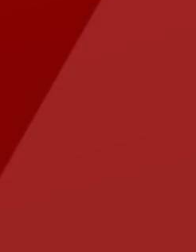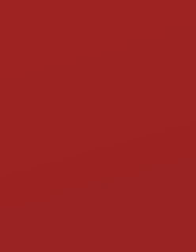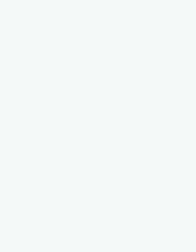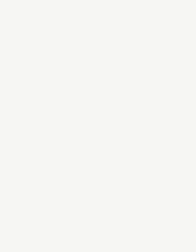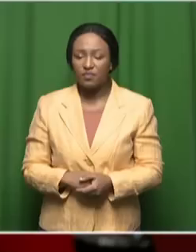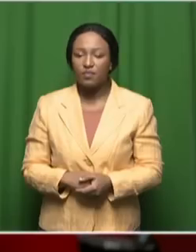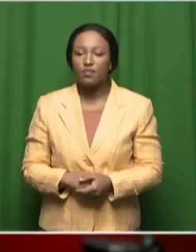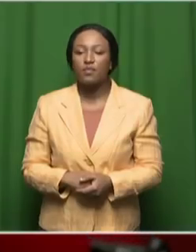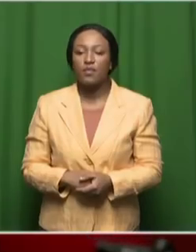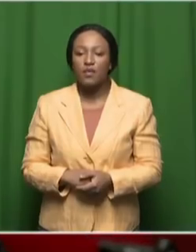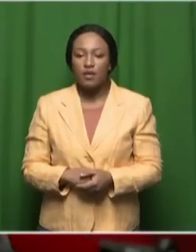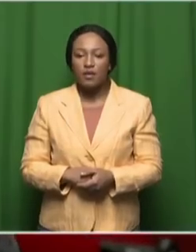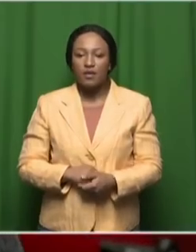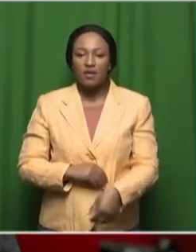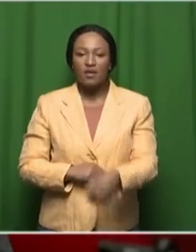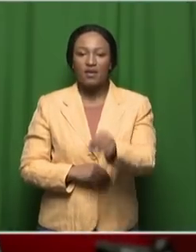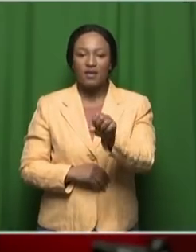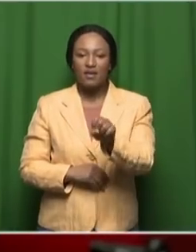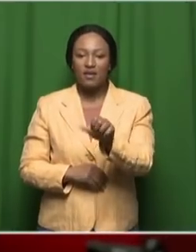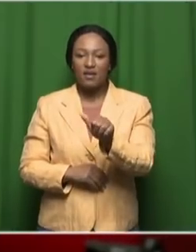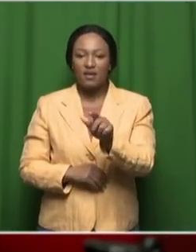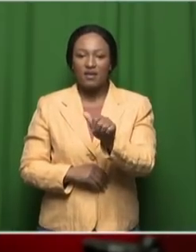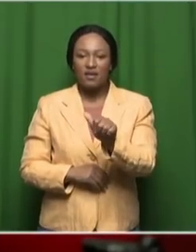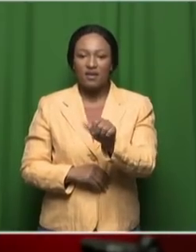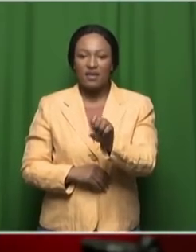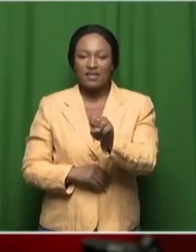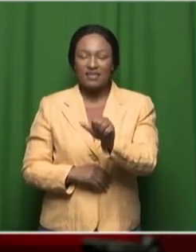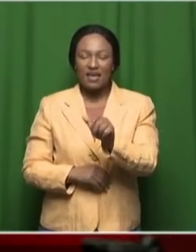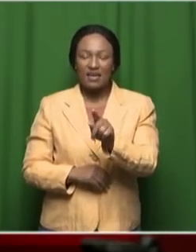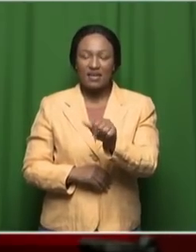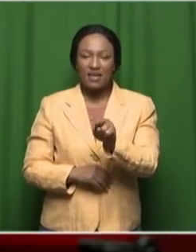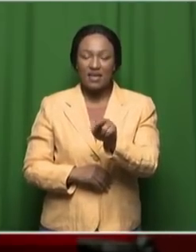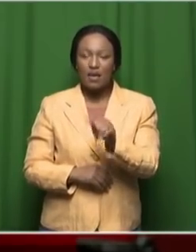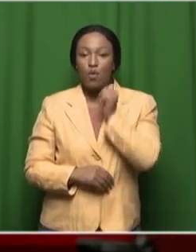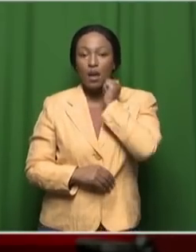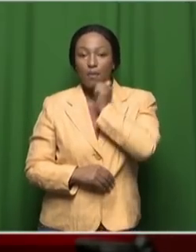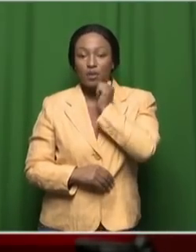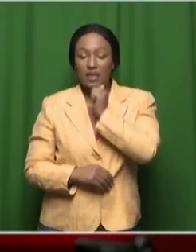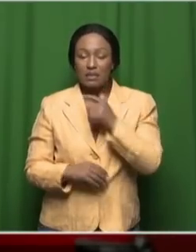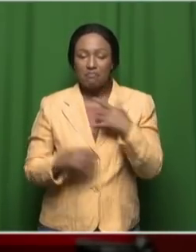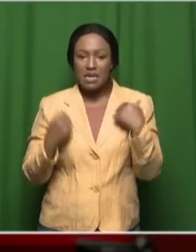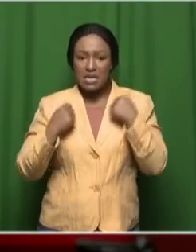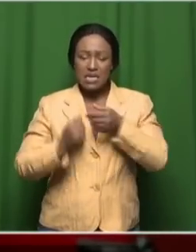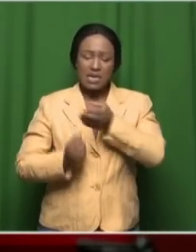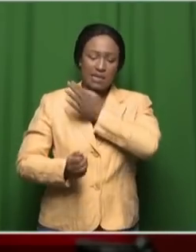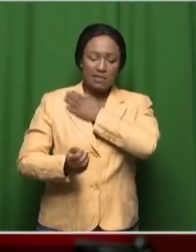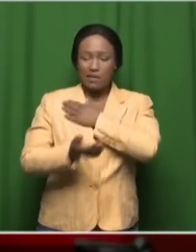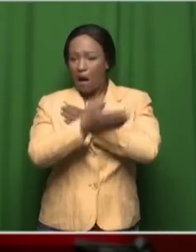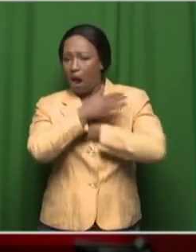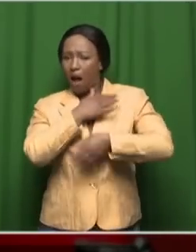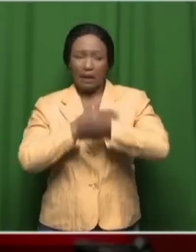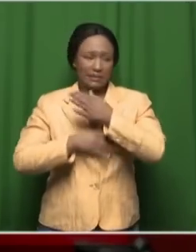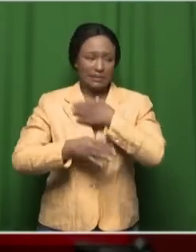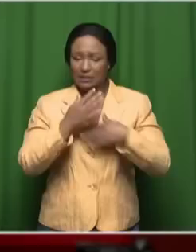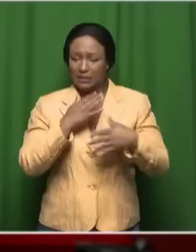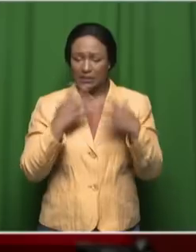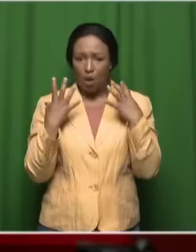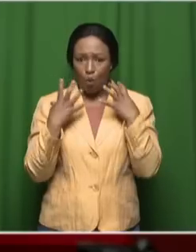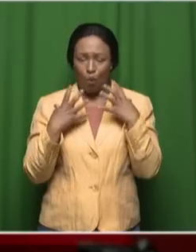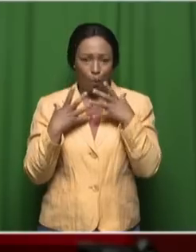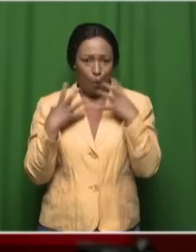Sakina, good morning to you. And yes, I would apologize for all the layers I'm wearing, but if you're in the Cape at the moment, you'd understand completely that we have to do all we